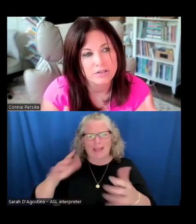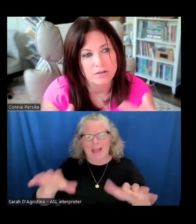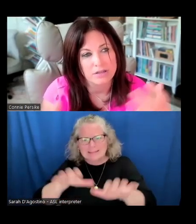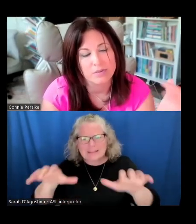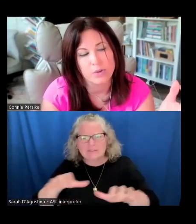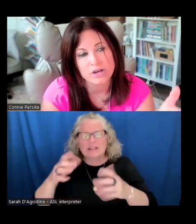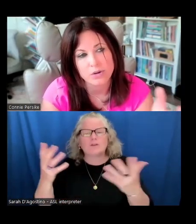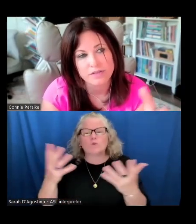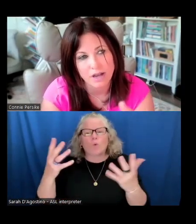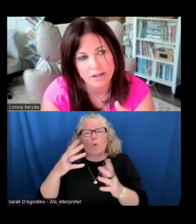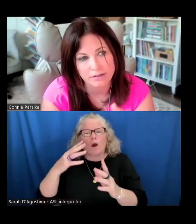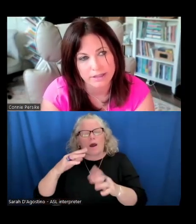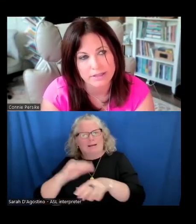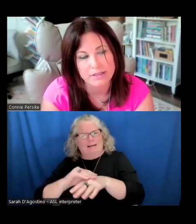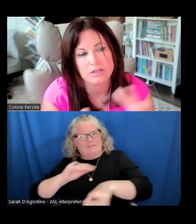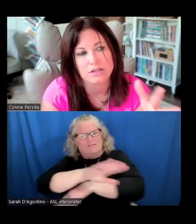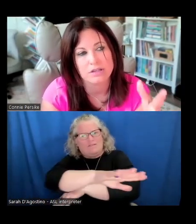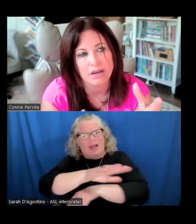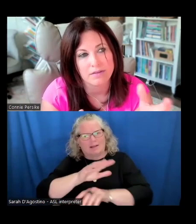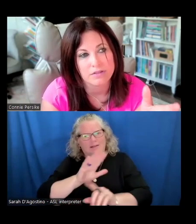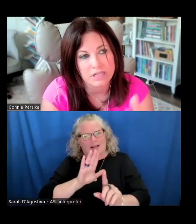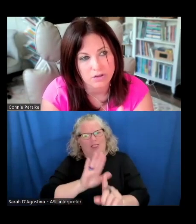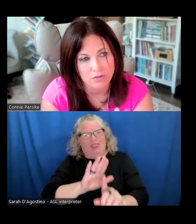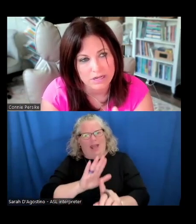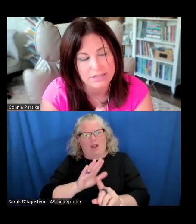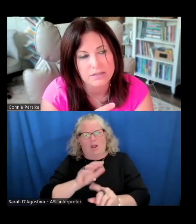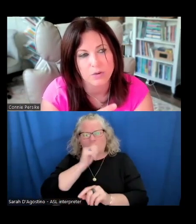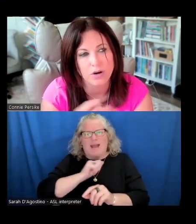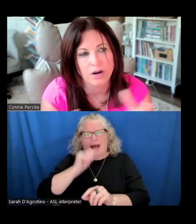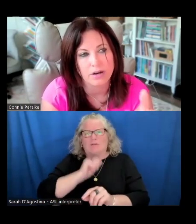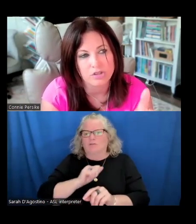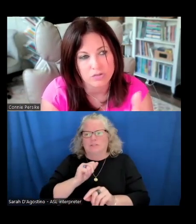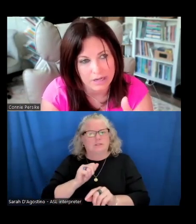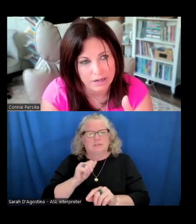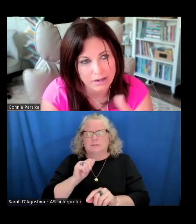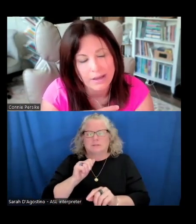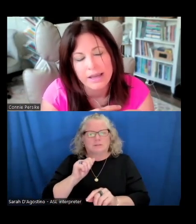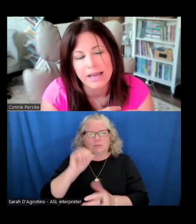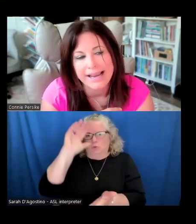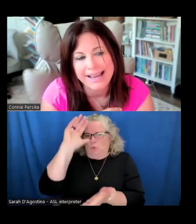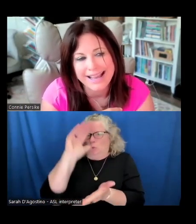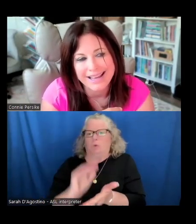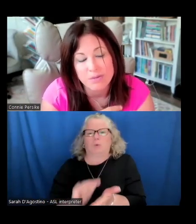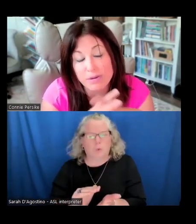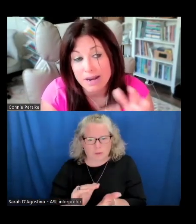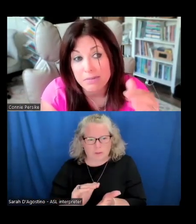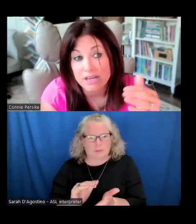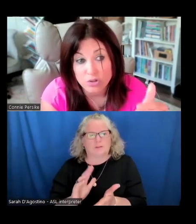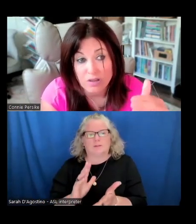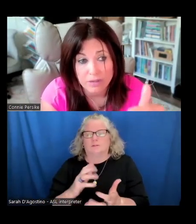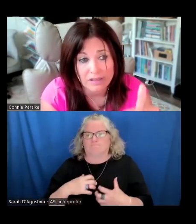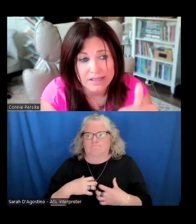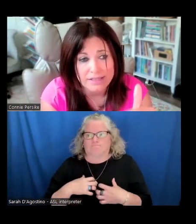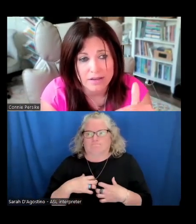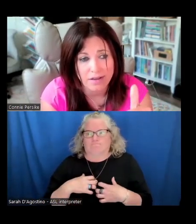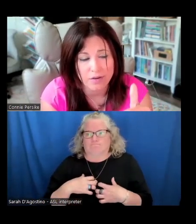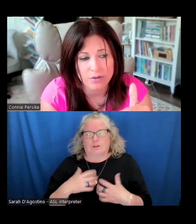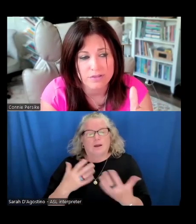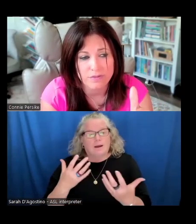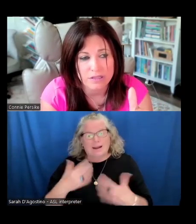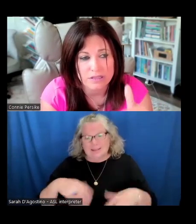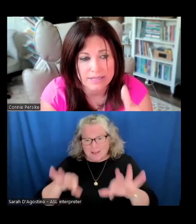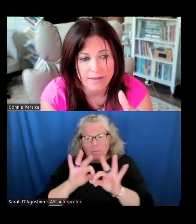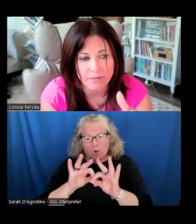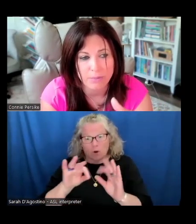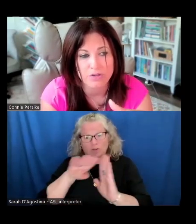cause a student's window of tolerance to kind of decrease or shrink? And we want to make sure that we list all